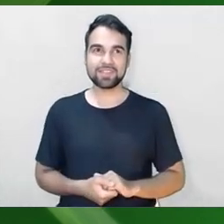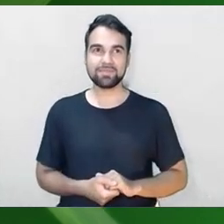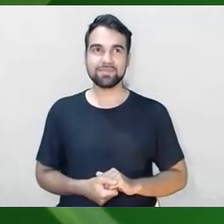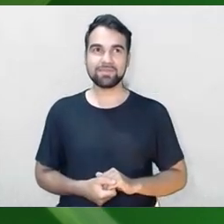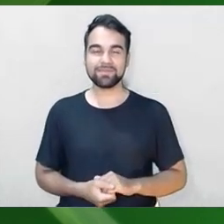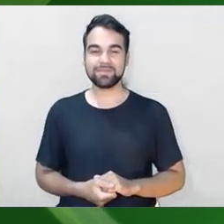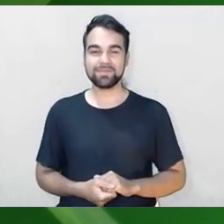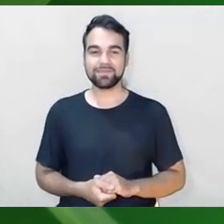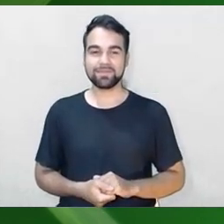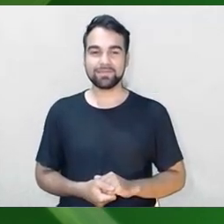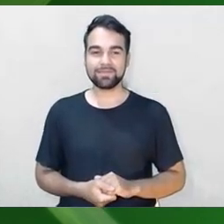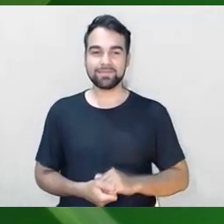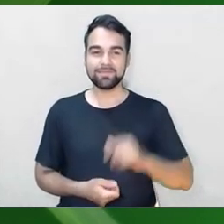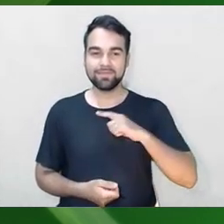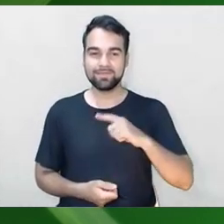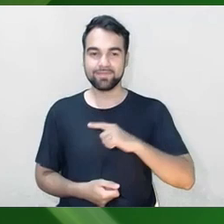self-healing solutions.